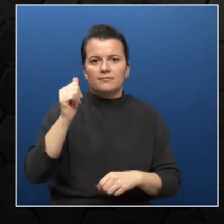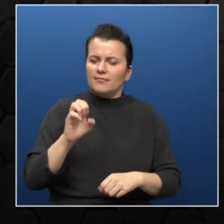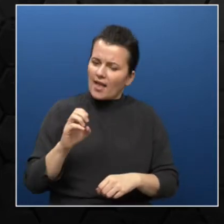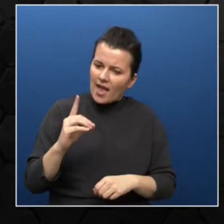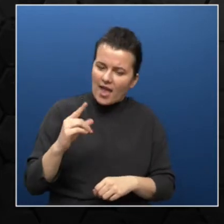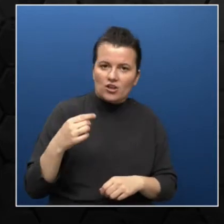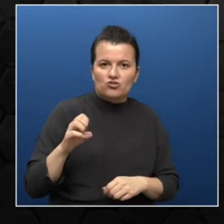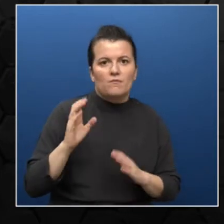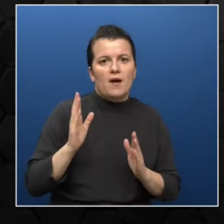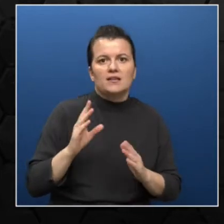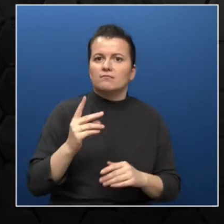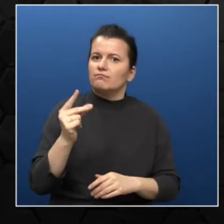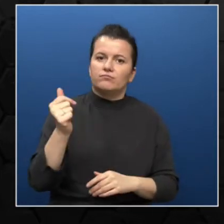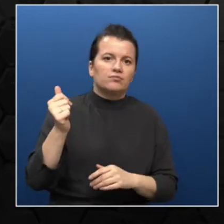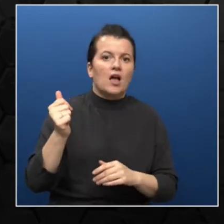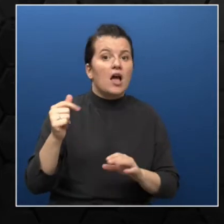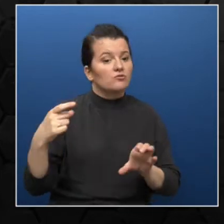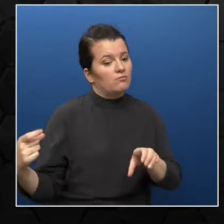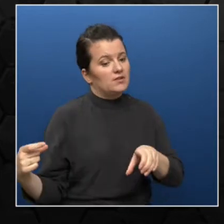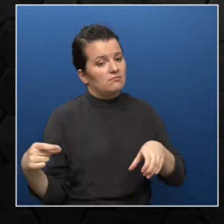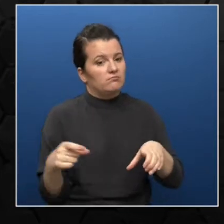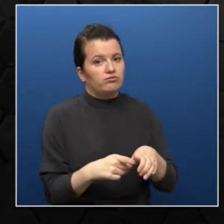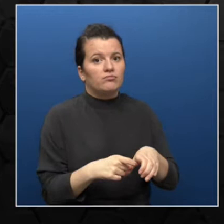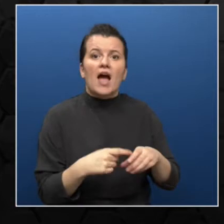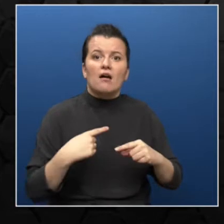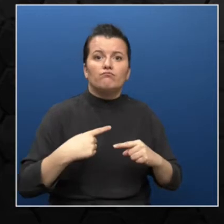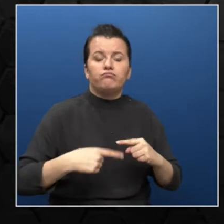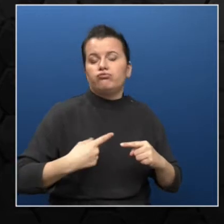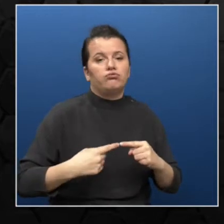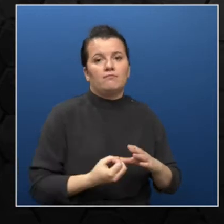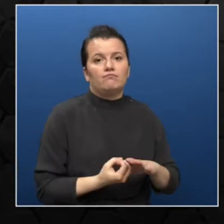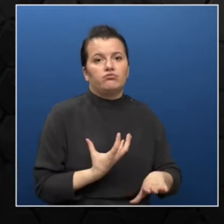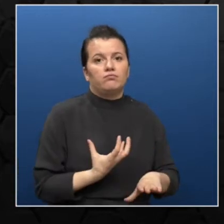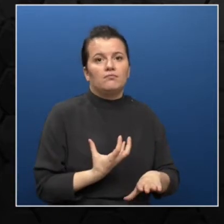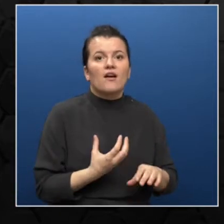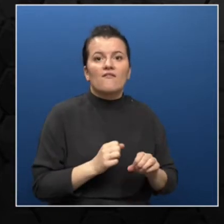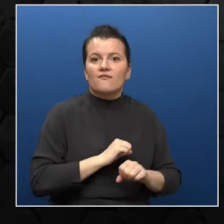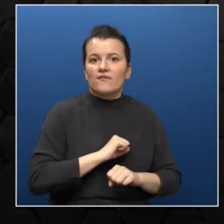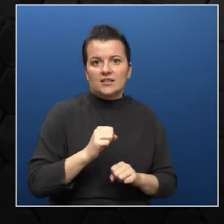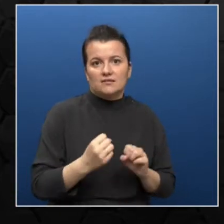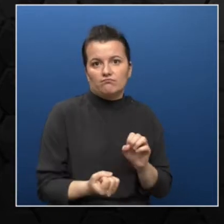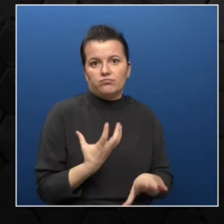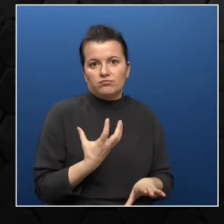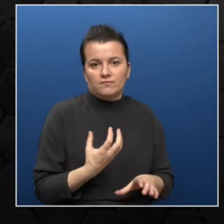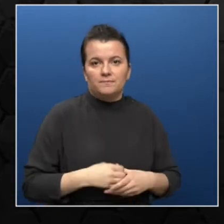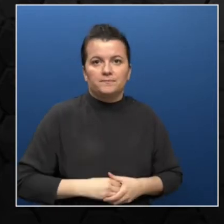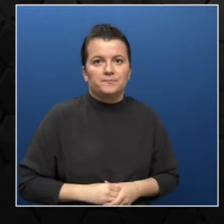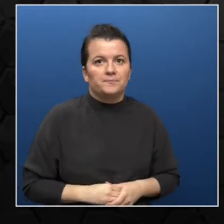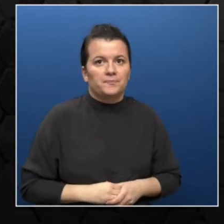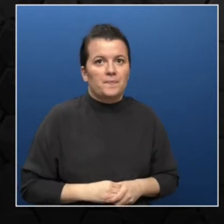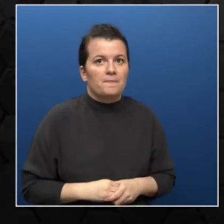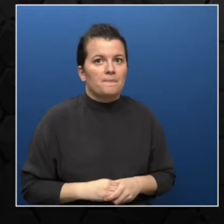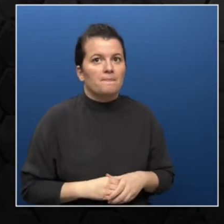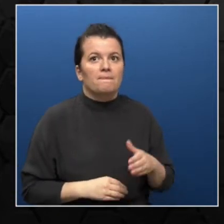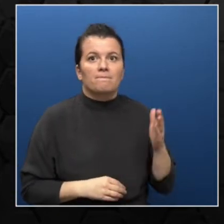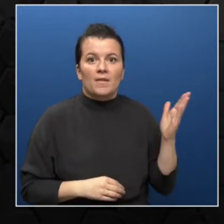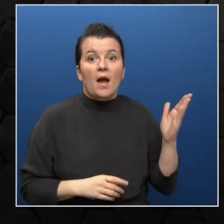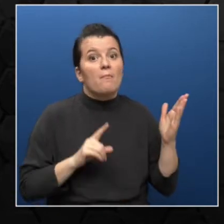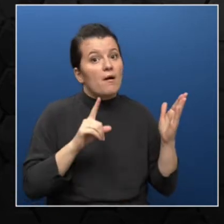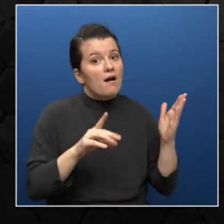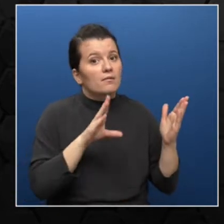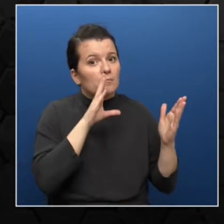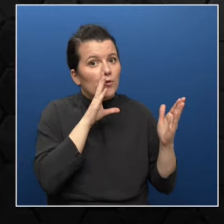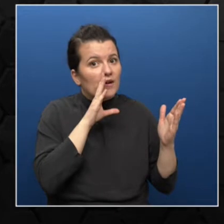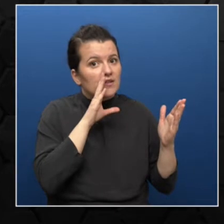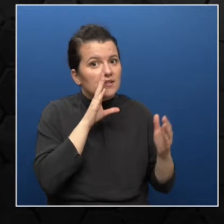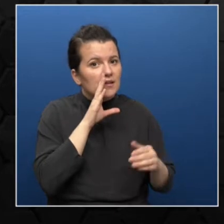that hosts the model and computes the data. And with this, I'll follow up to my next point, which is privacy. Since the